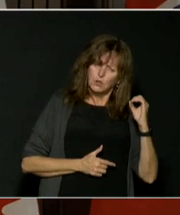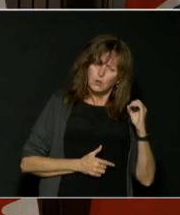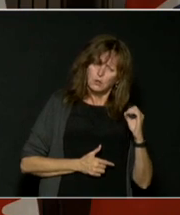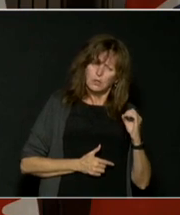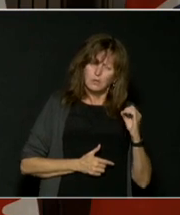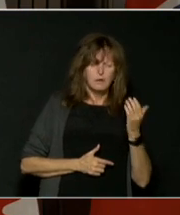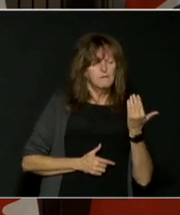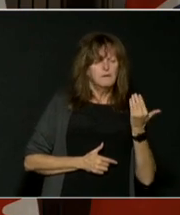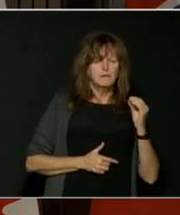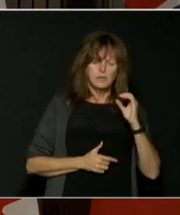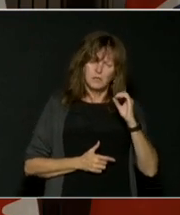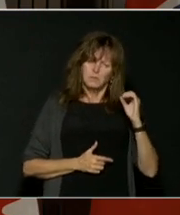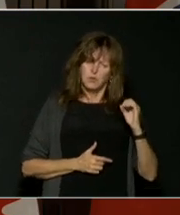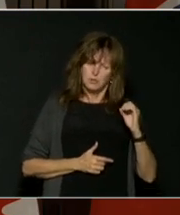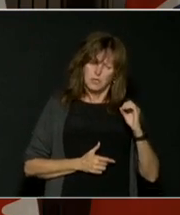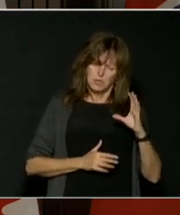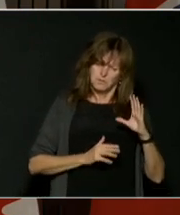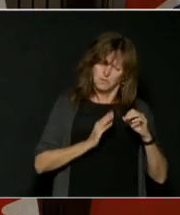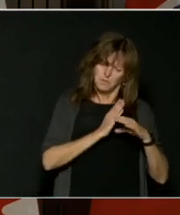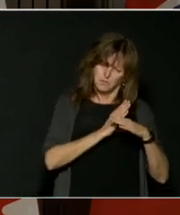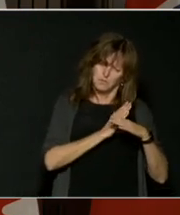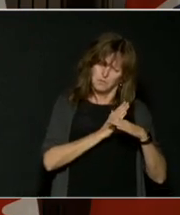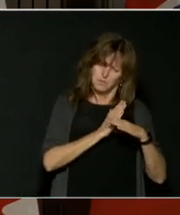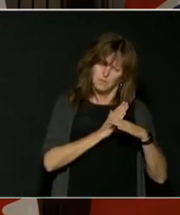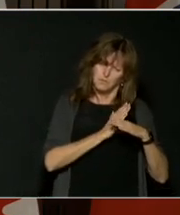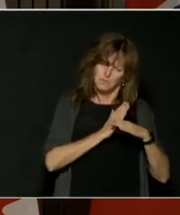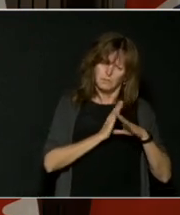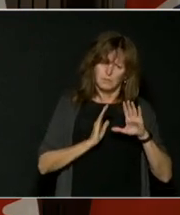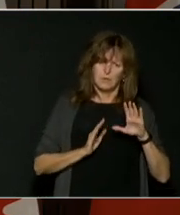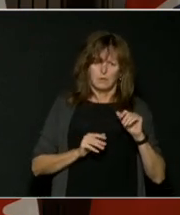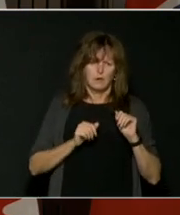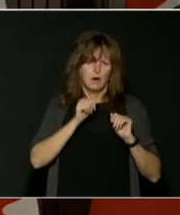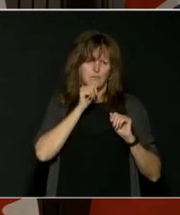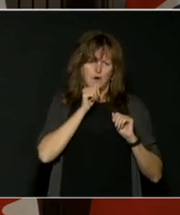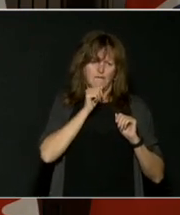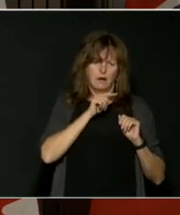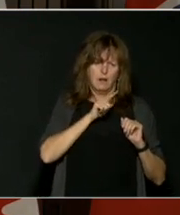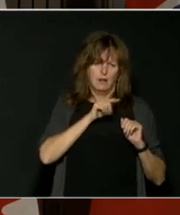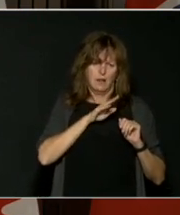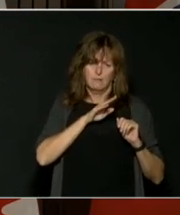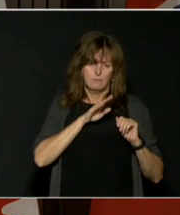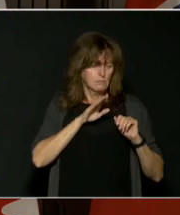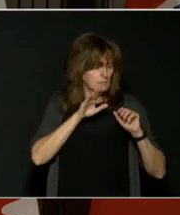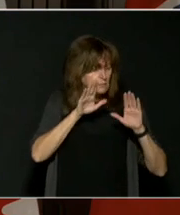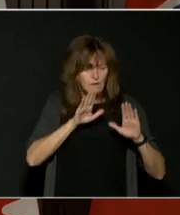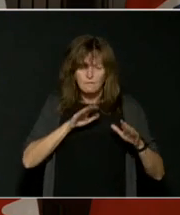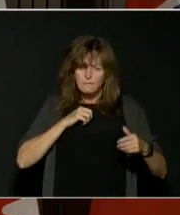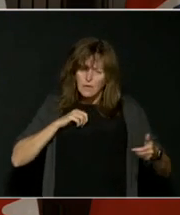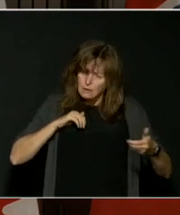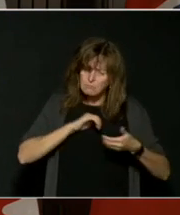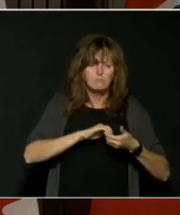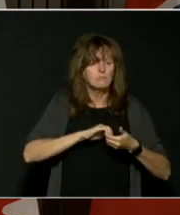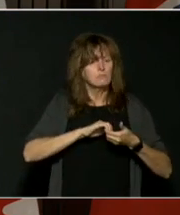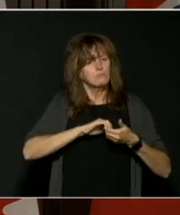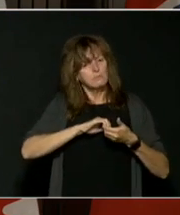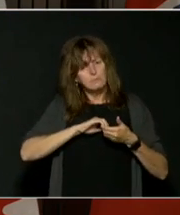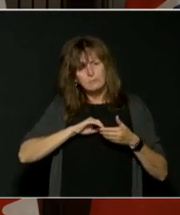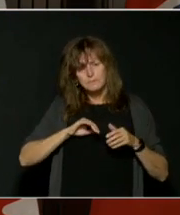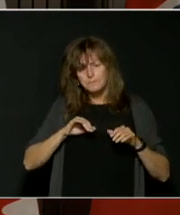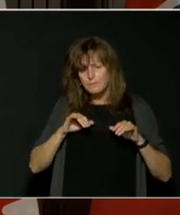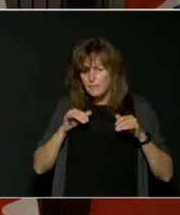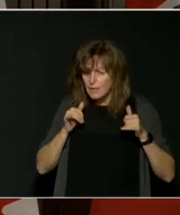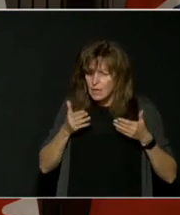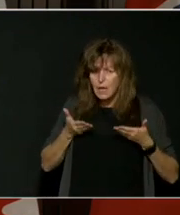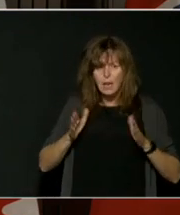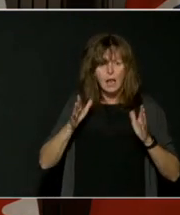15%, and they have been an incredible partner as we go forward and have really enabled, like the other parts of the system, for us to